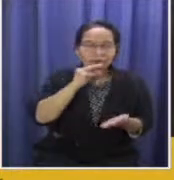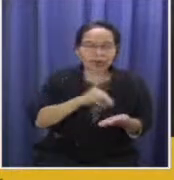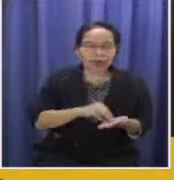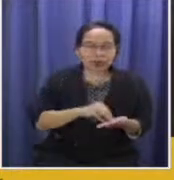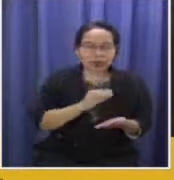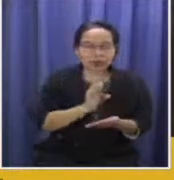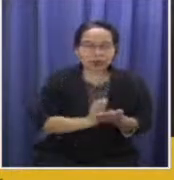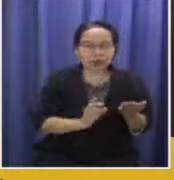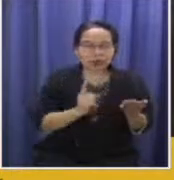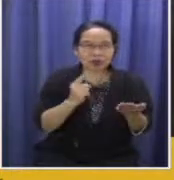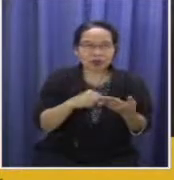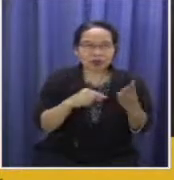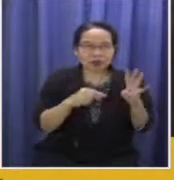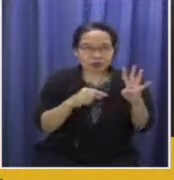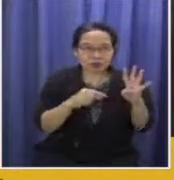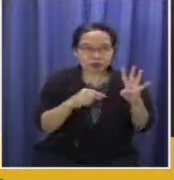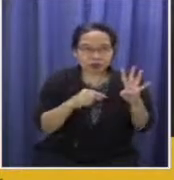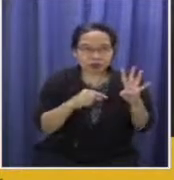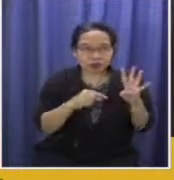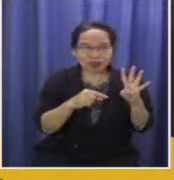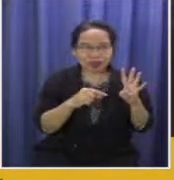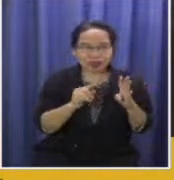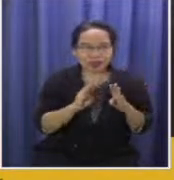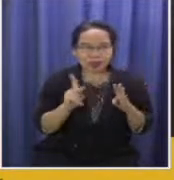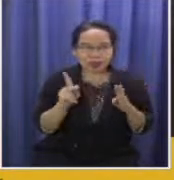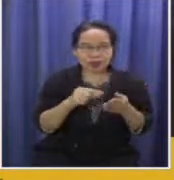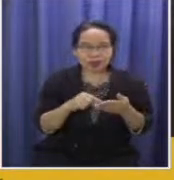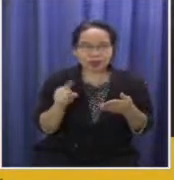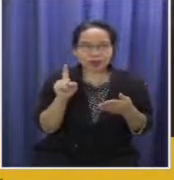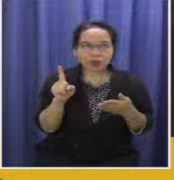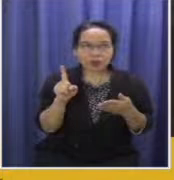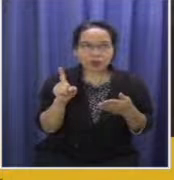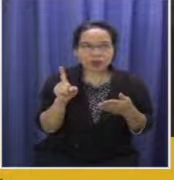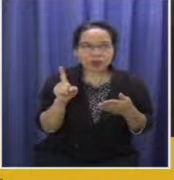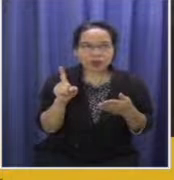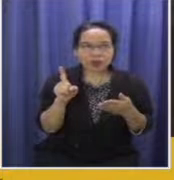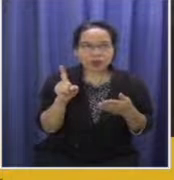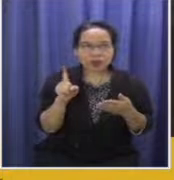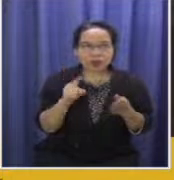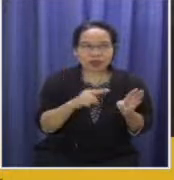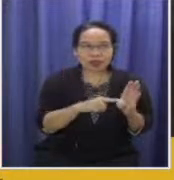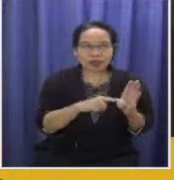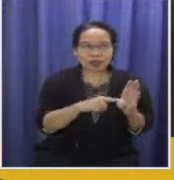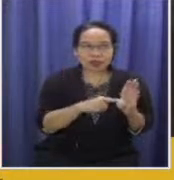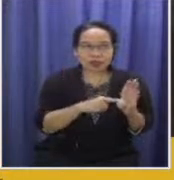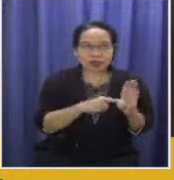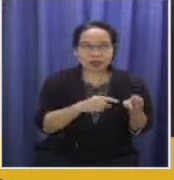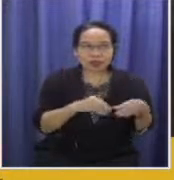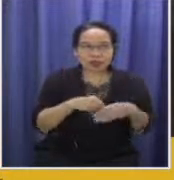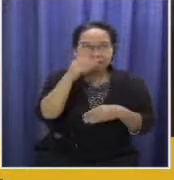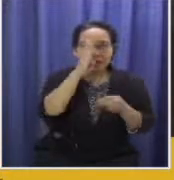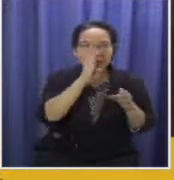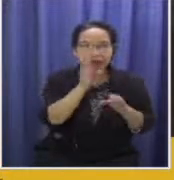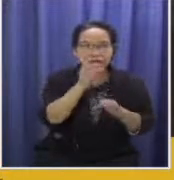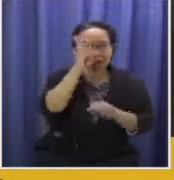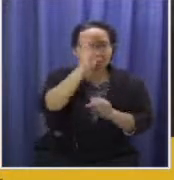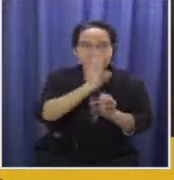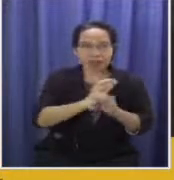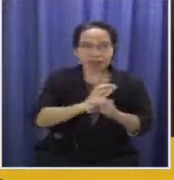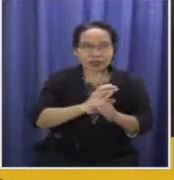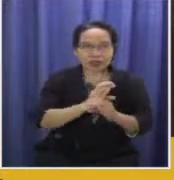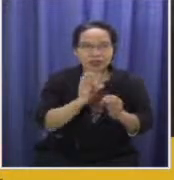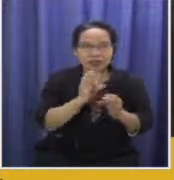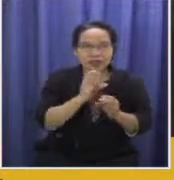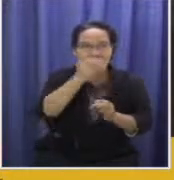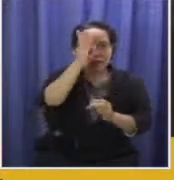in 1:4? Going back to verse 1, in the beginning, God created the heavens